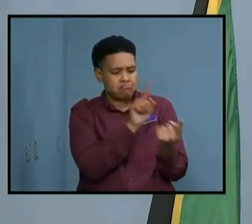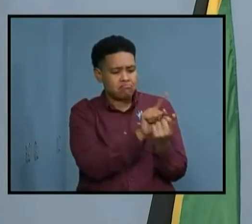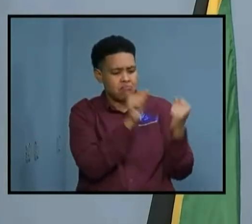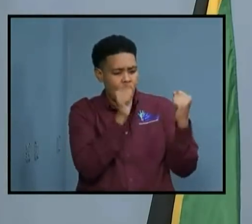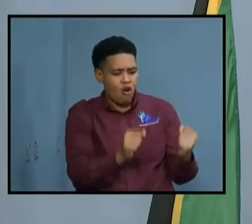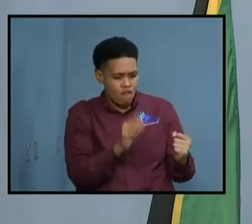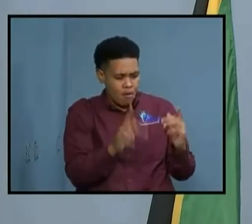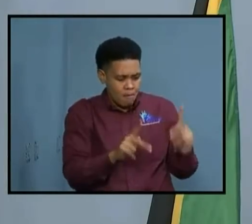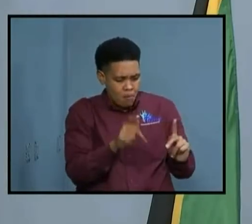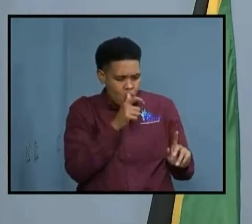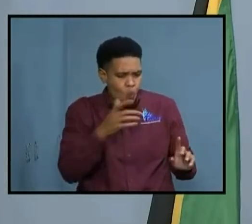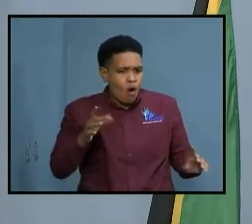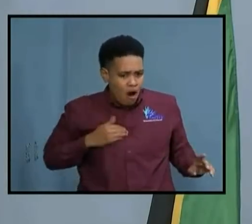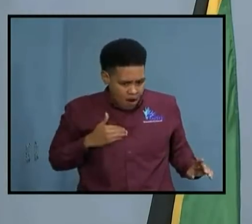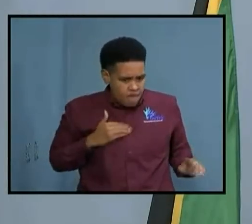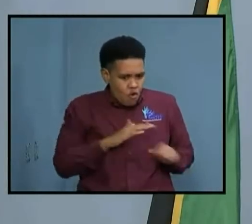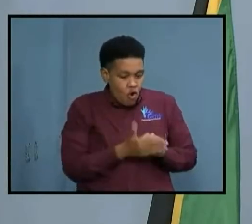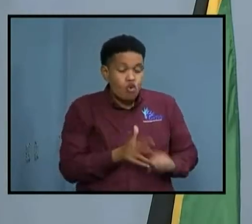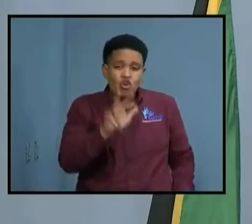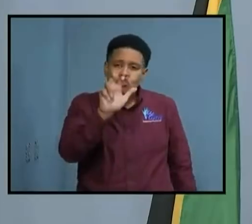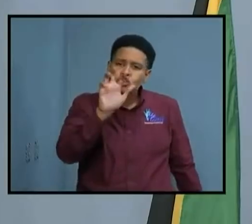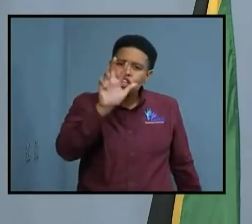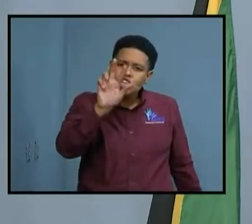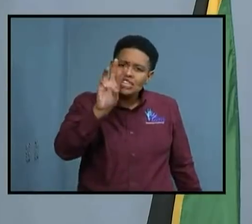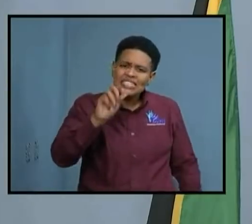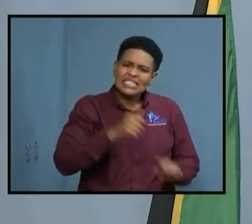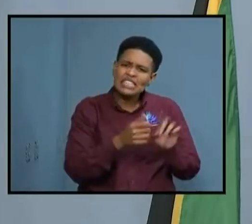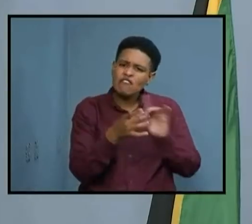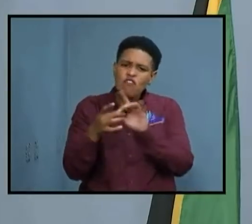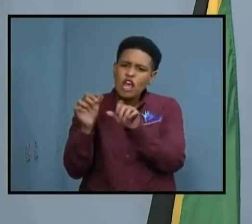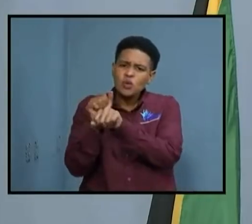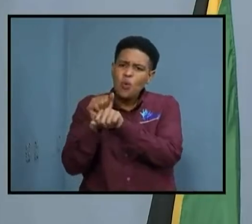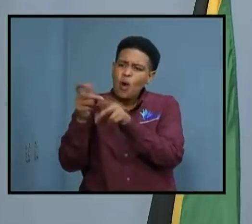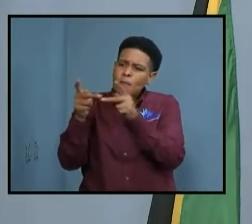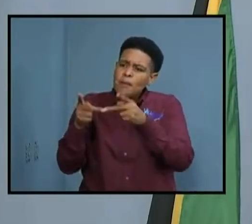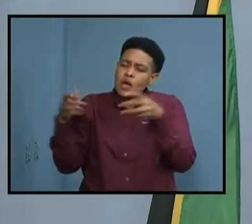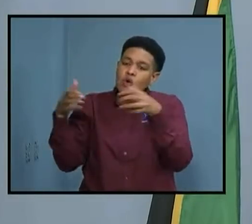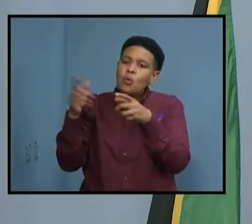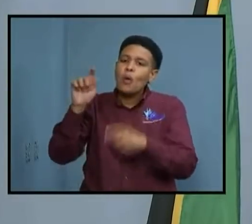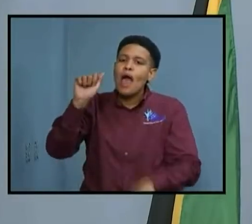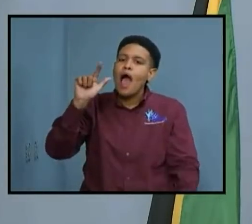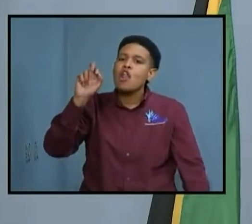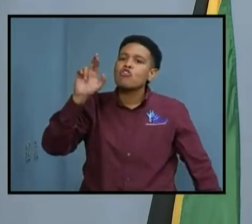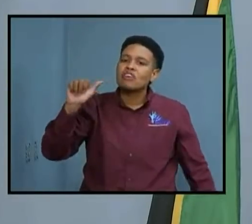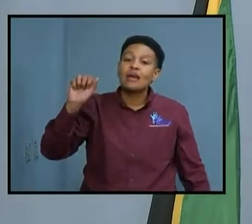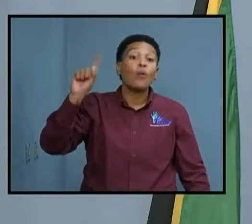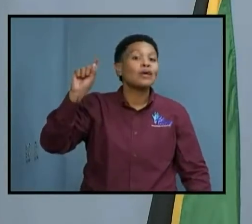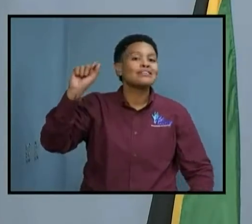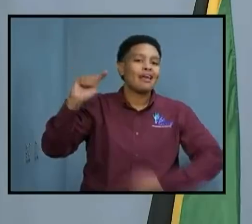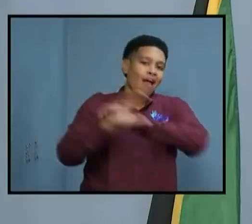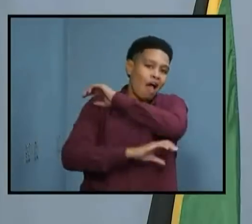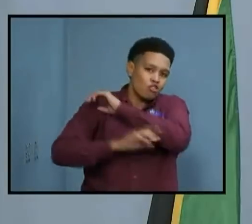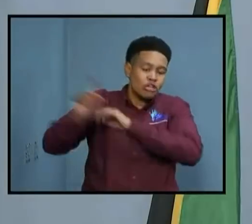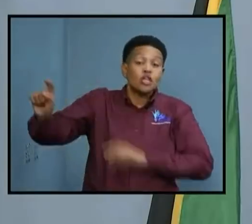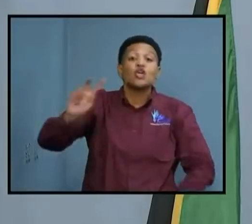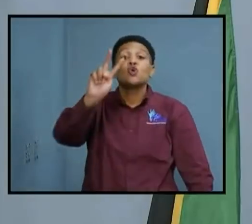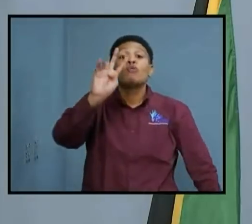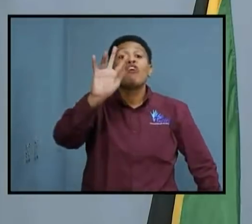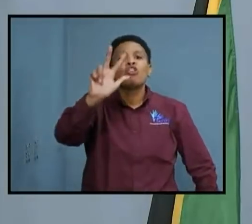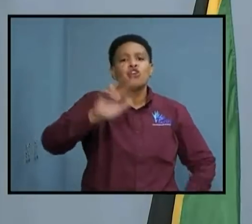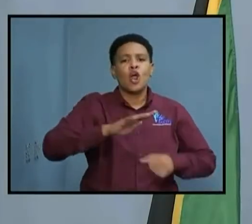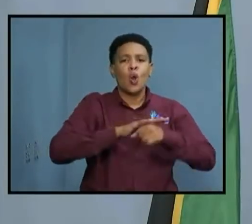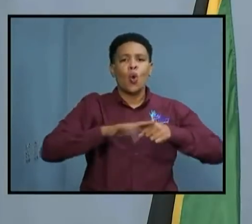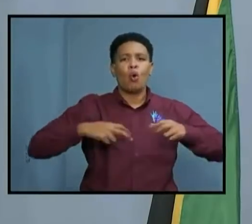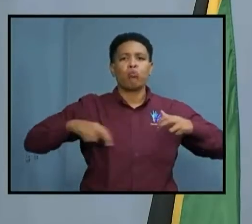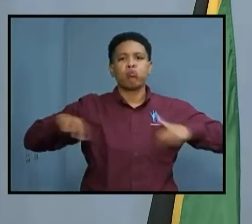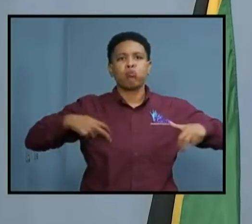confirmed cases, 336 cases are related to the workplace cluster in St. Catherine, 243 are local